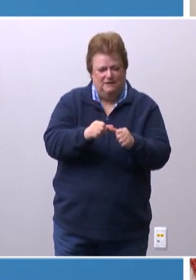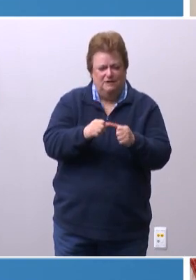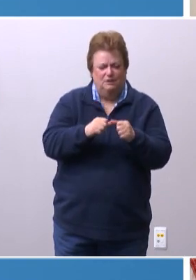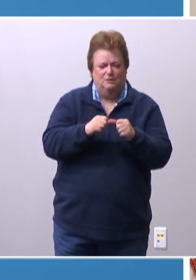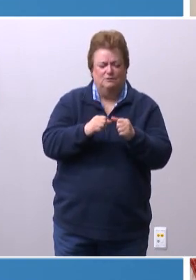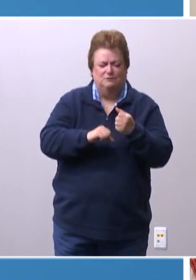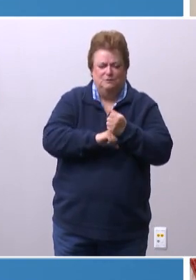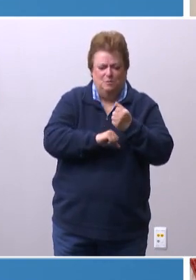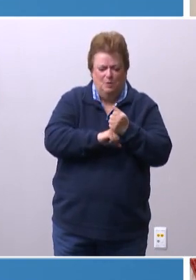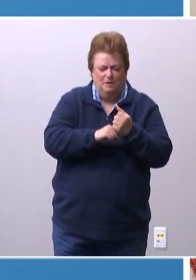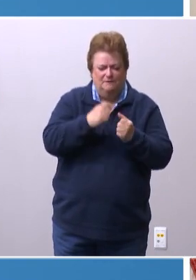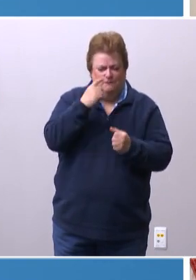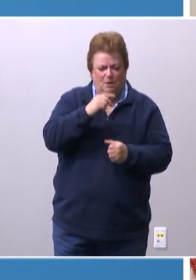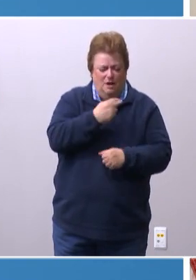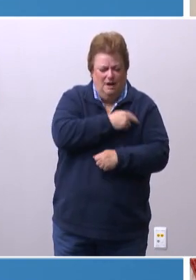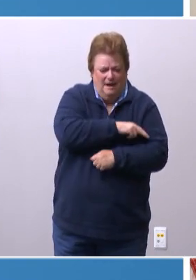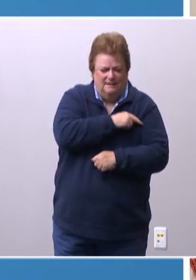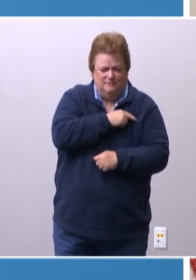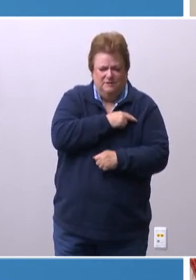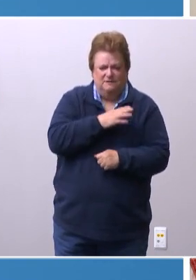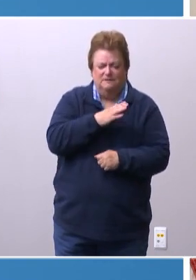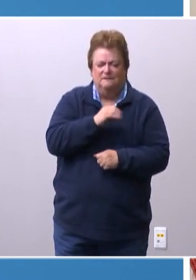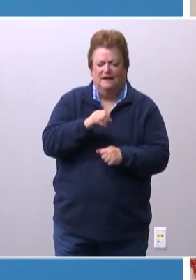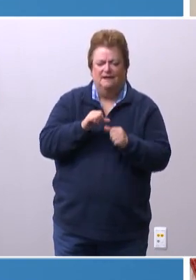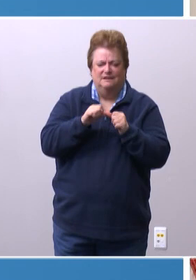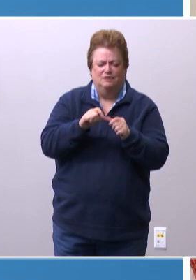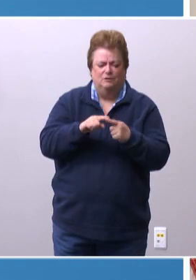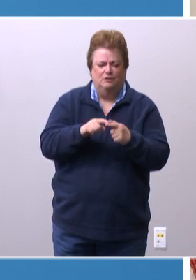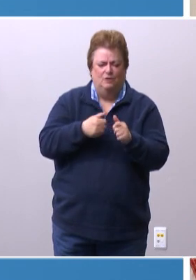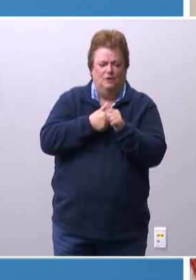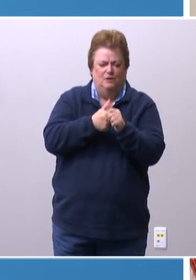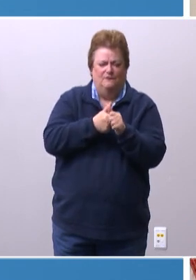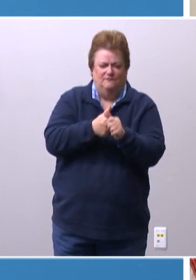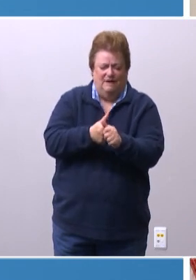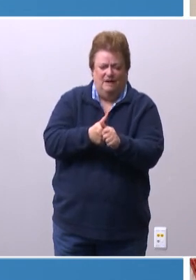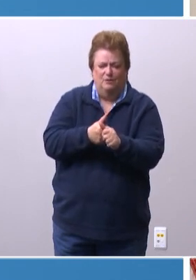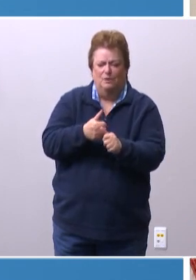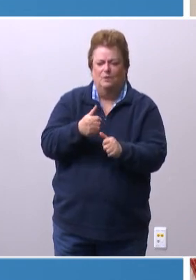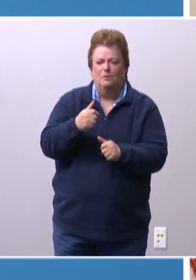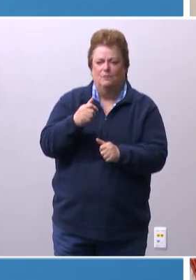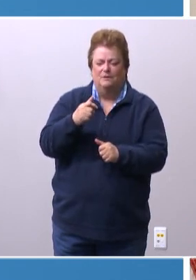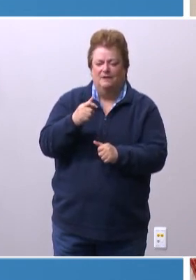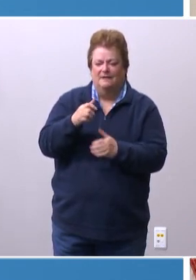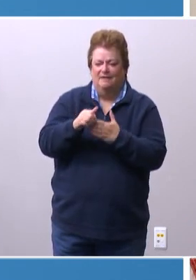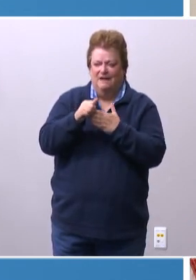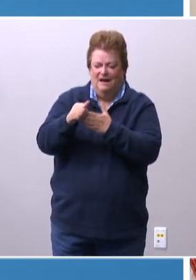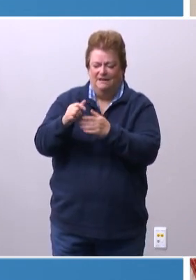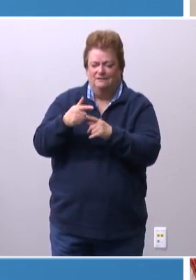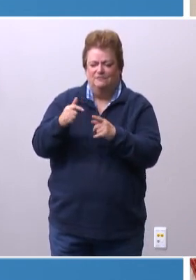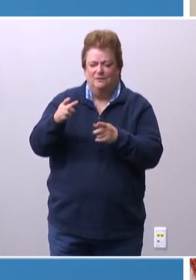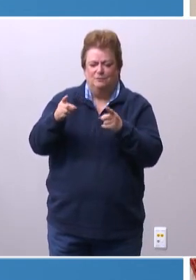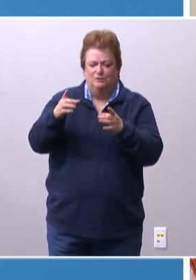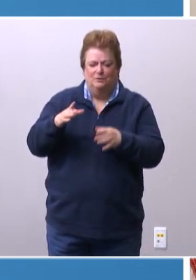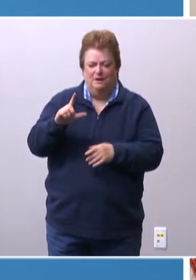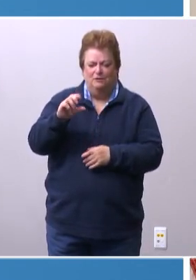hospitals and for continuing to follow the guidance of Director Lopez and her team. I'll turn it over to Russ.